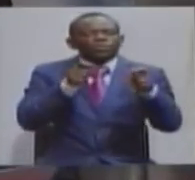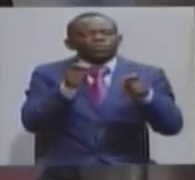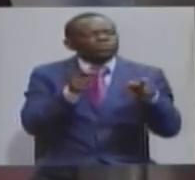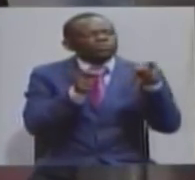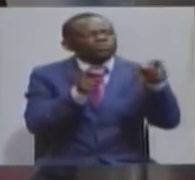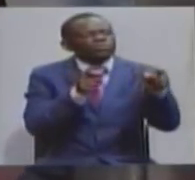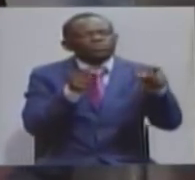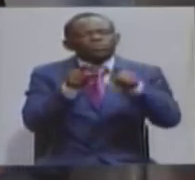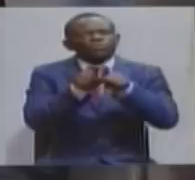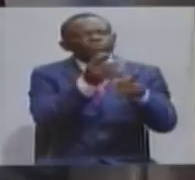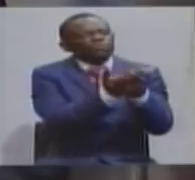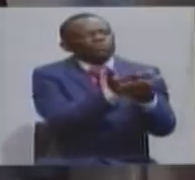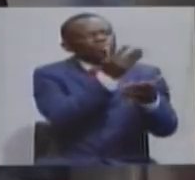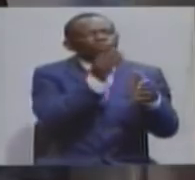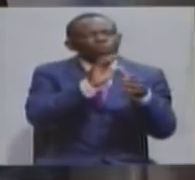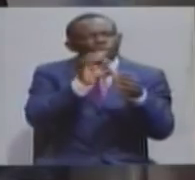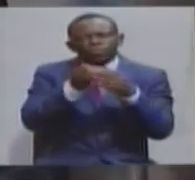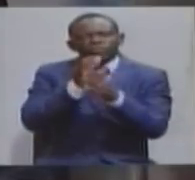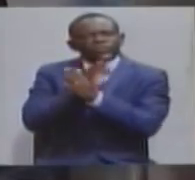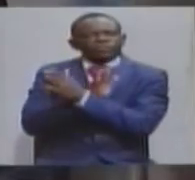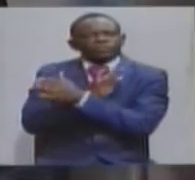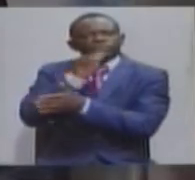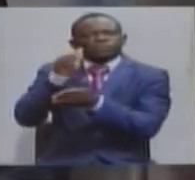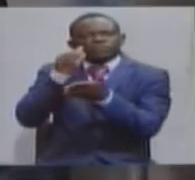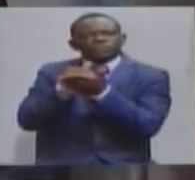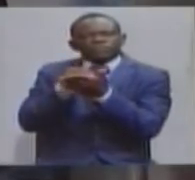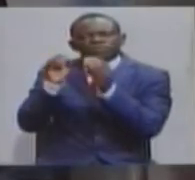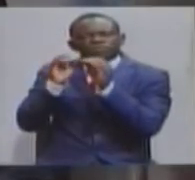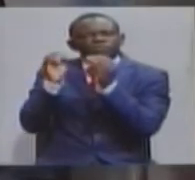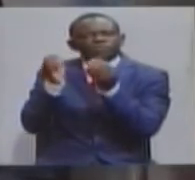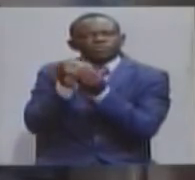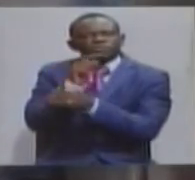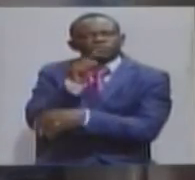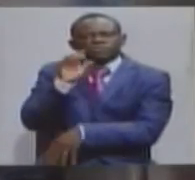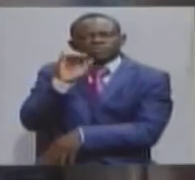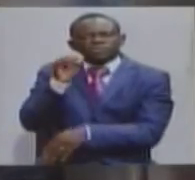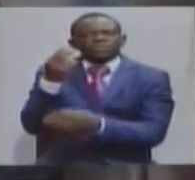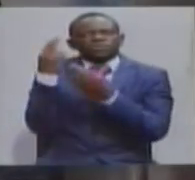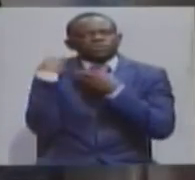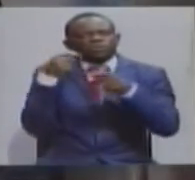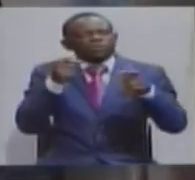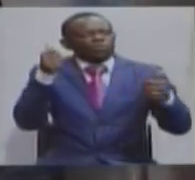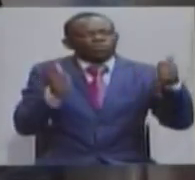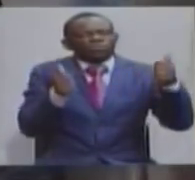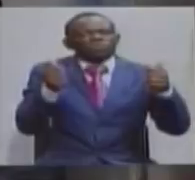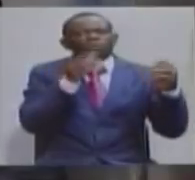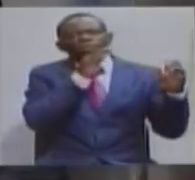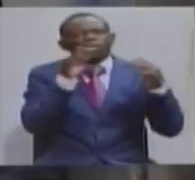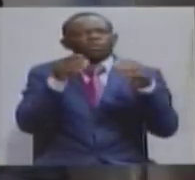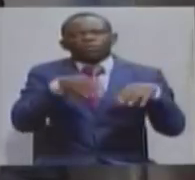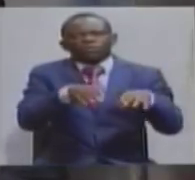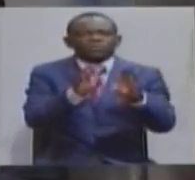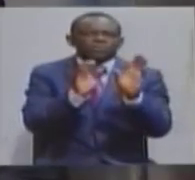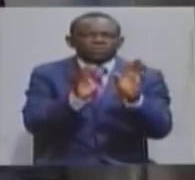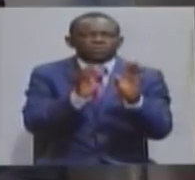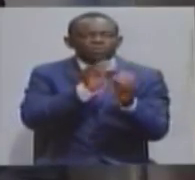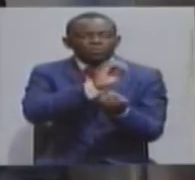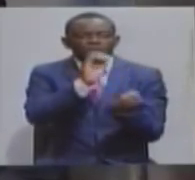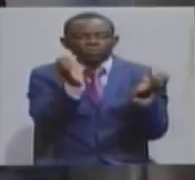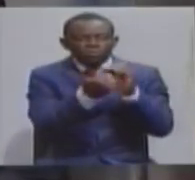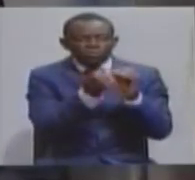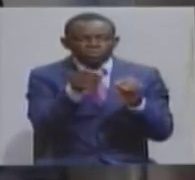for Inter-Party Dialogue, ZCID. The ruling party insists the talk should be Zambian-led, while the opposition and some stakeholders